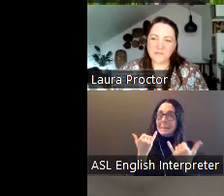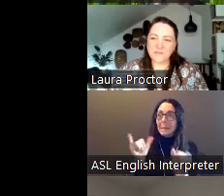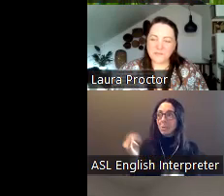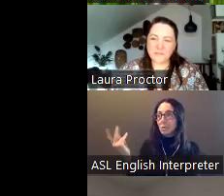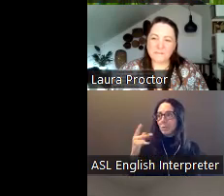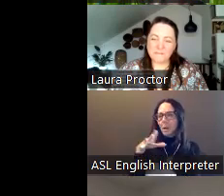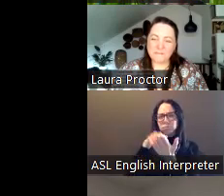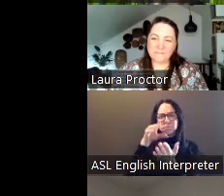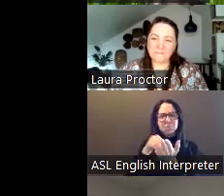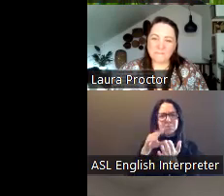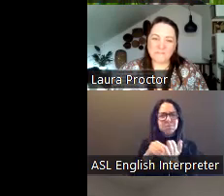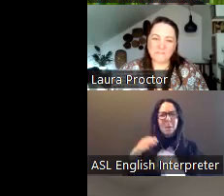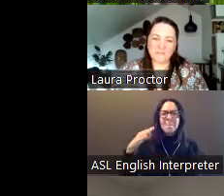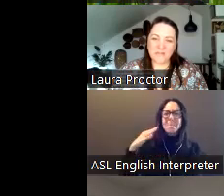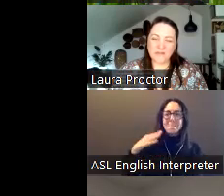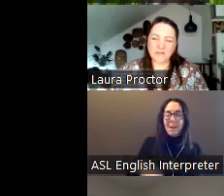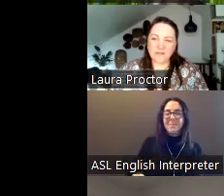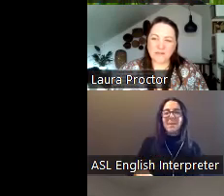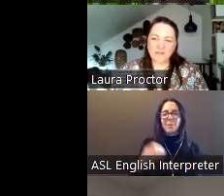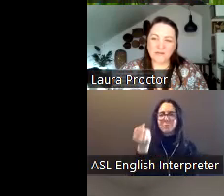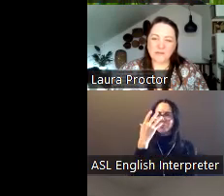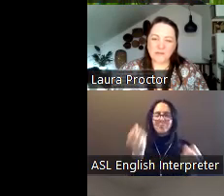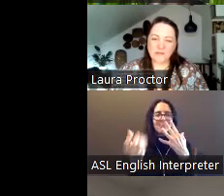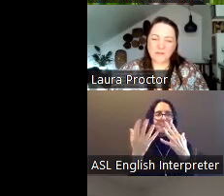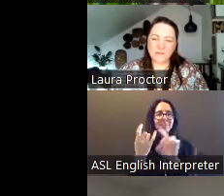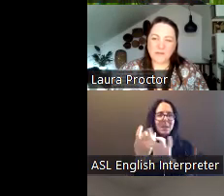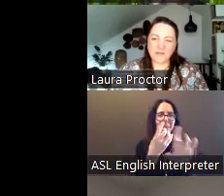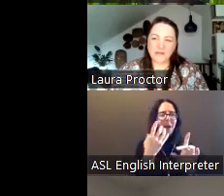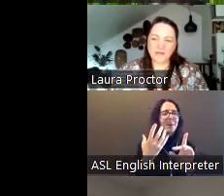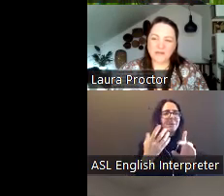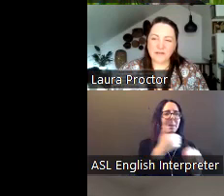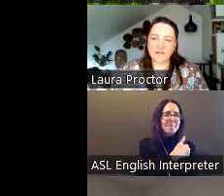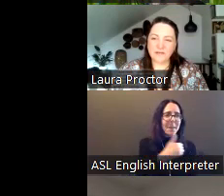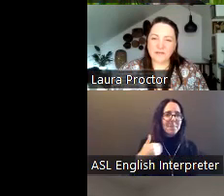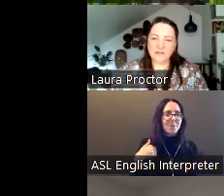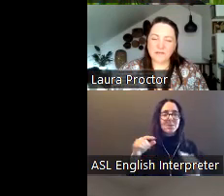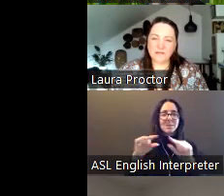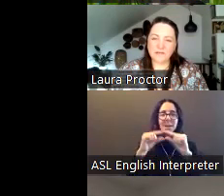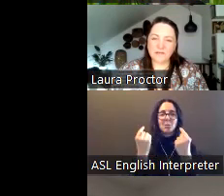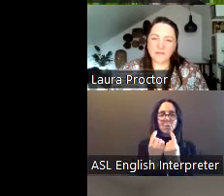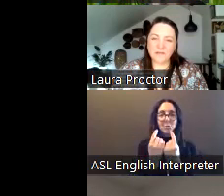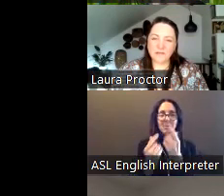benefited from having the collective input of other groups and members. The